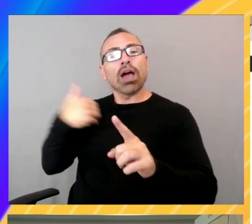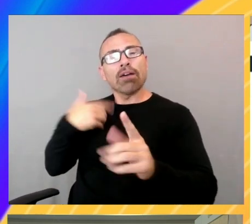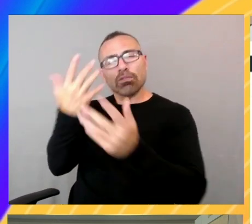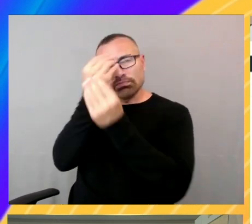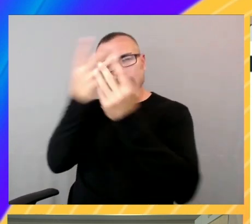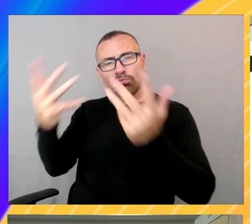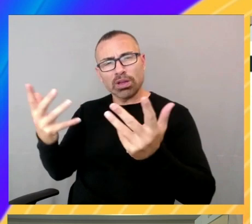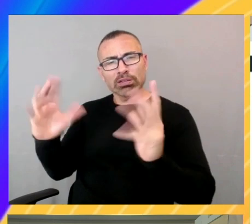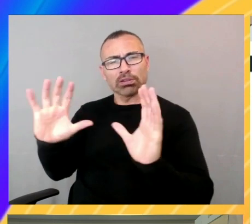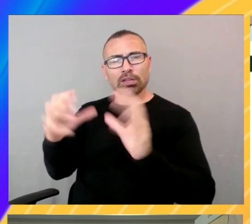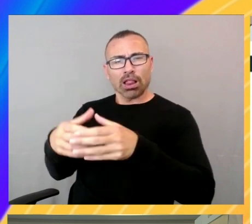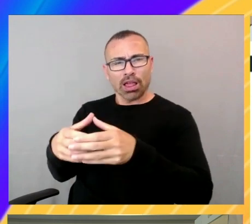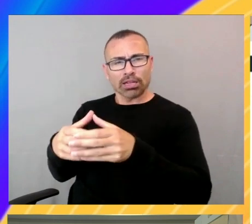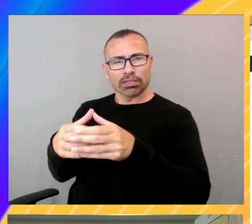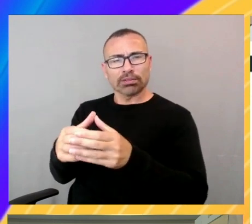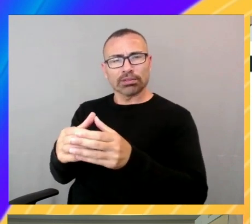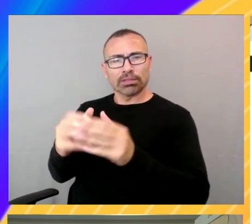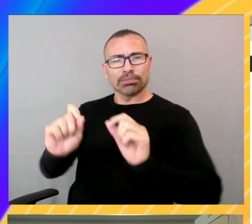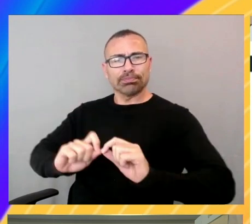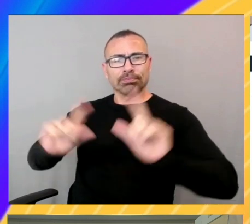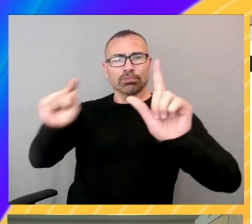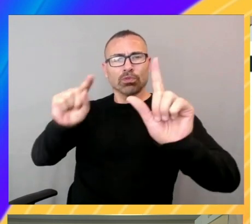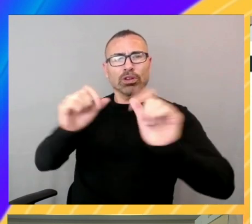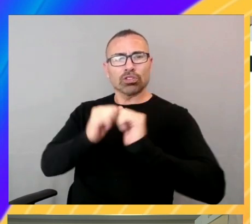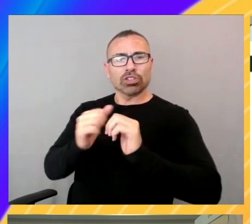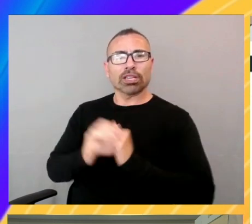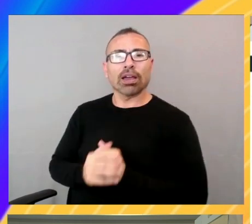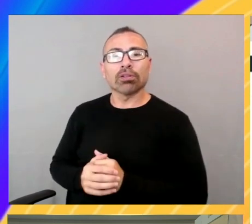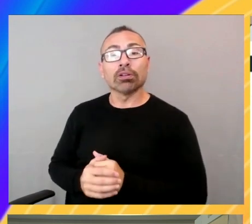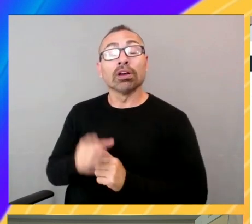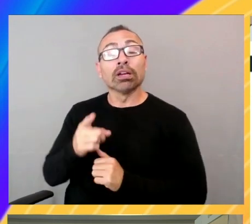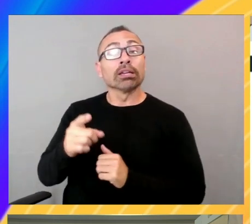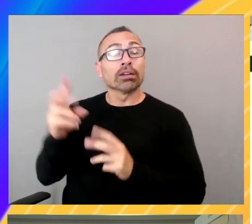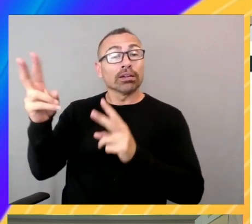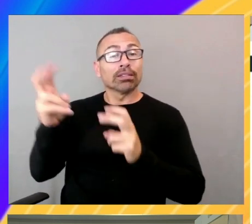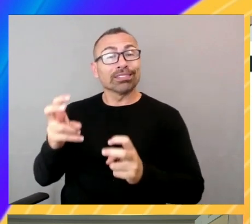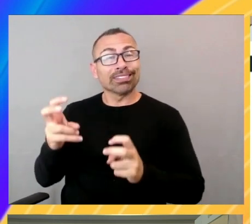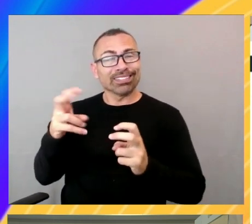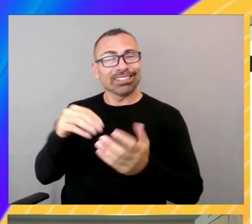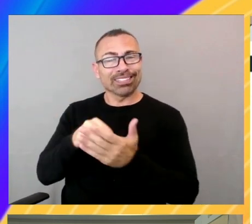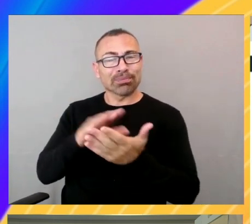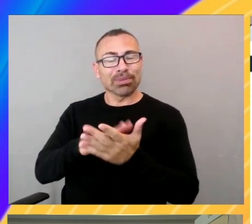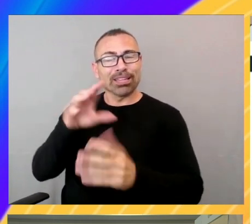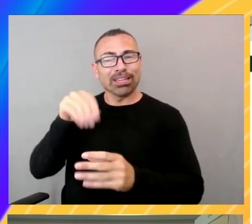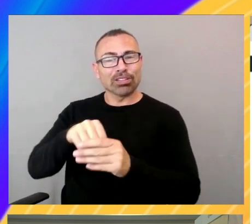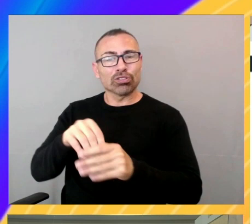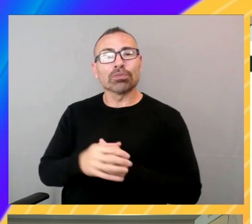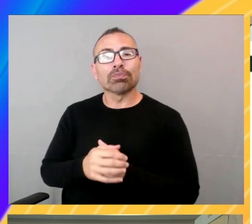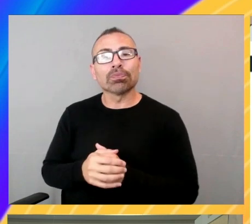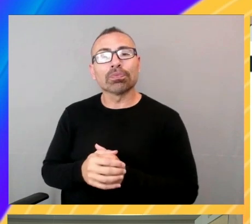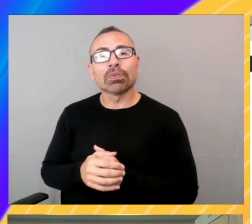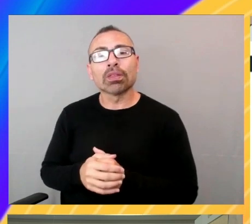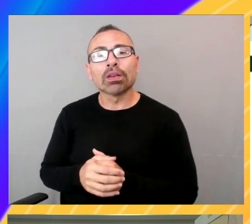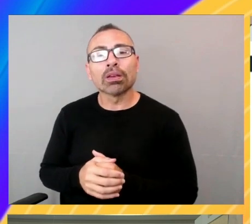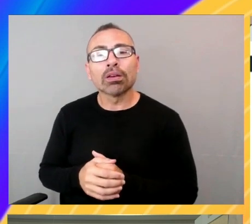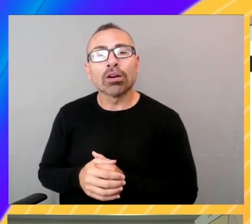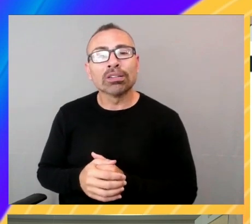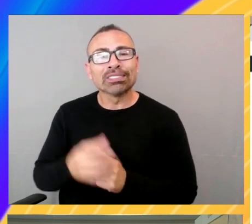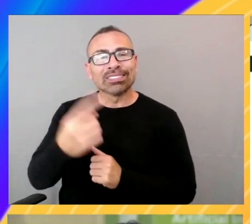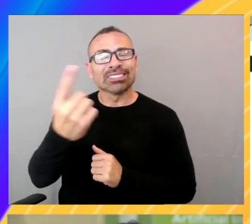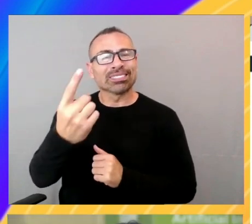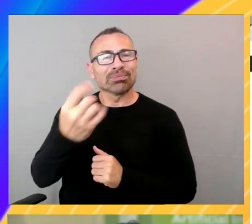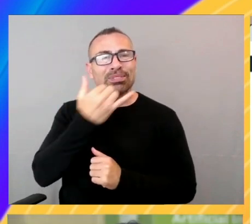like thousands of documents into my application and see what happened. So apparently there's something wrong with